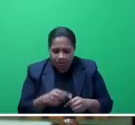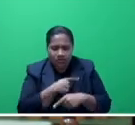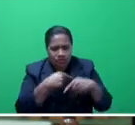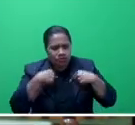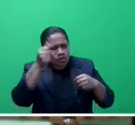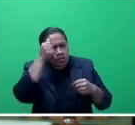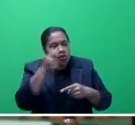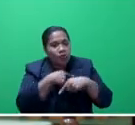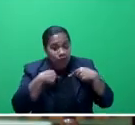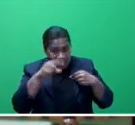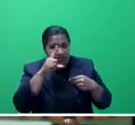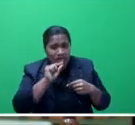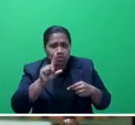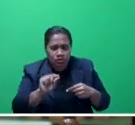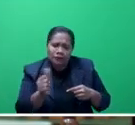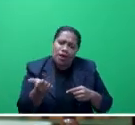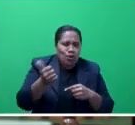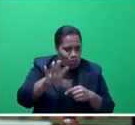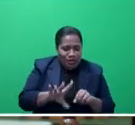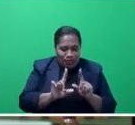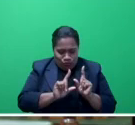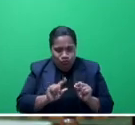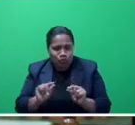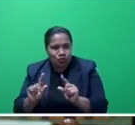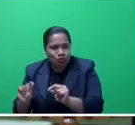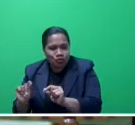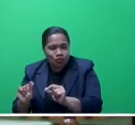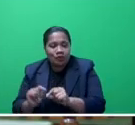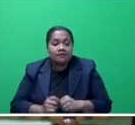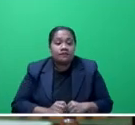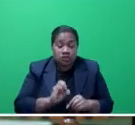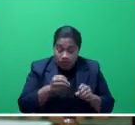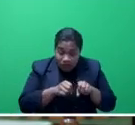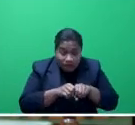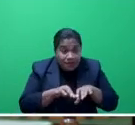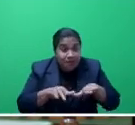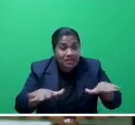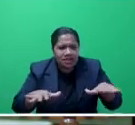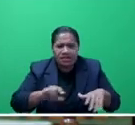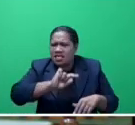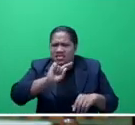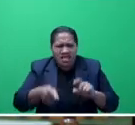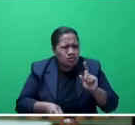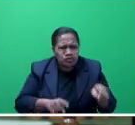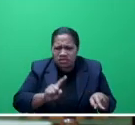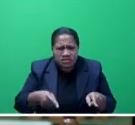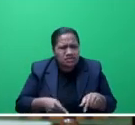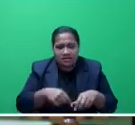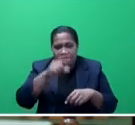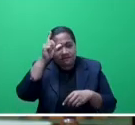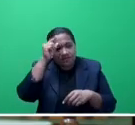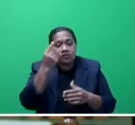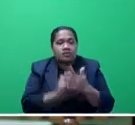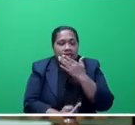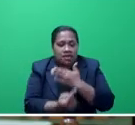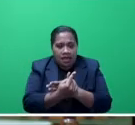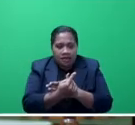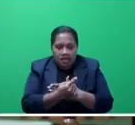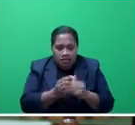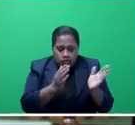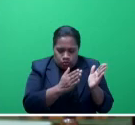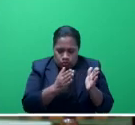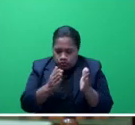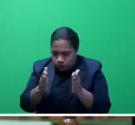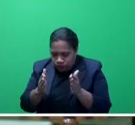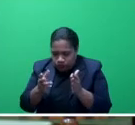already doing it. Throughout the pandemic, Mr. Speaker, sir, thousands of Fijians have reinvented themselves and their careers to